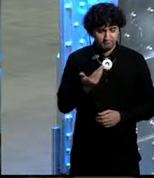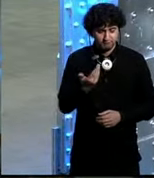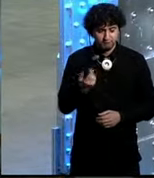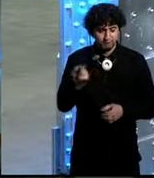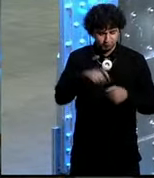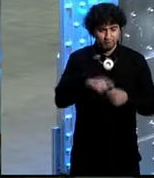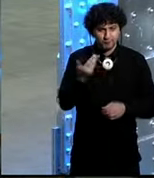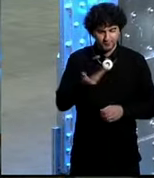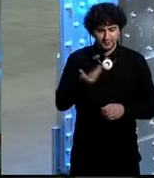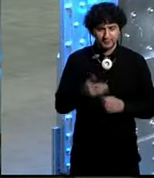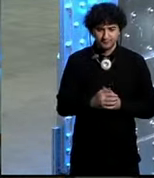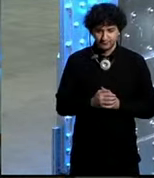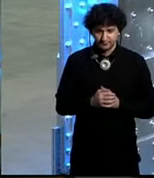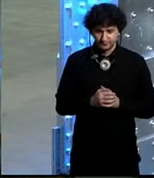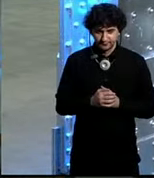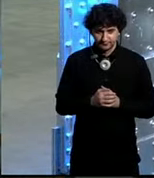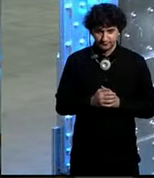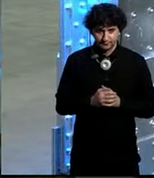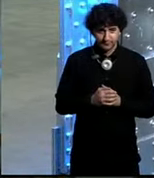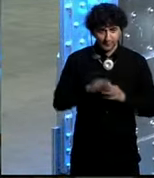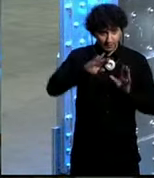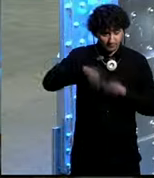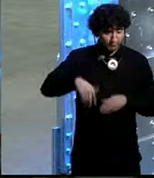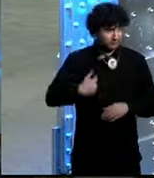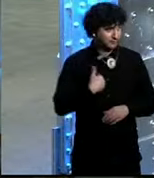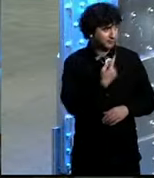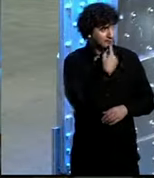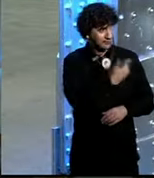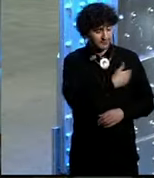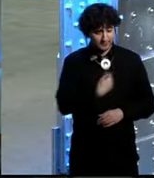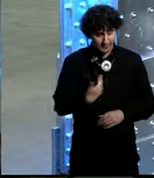project, and it's a very interesting thing having them.